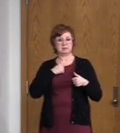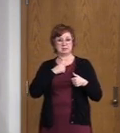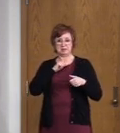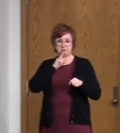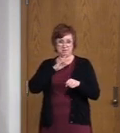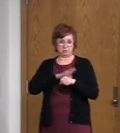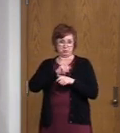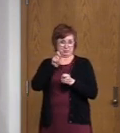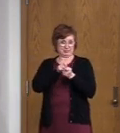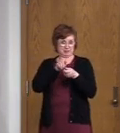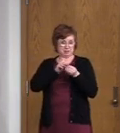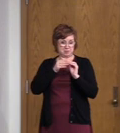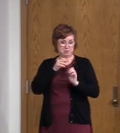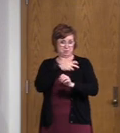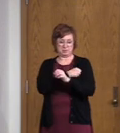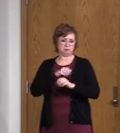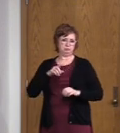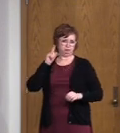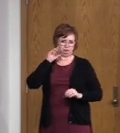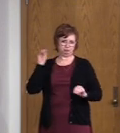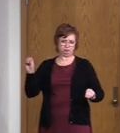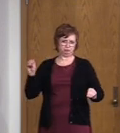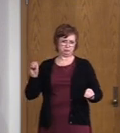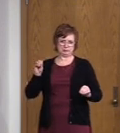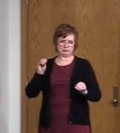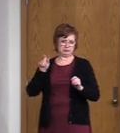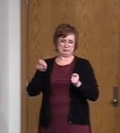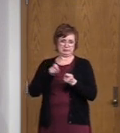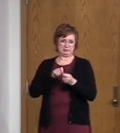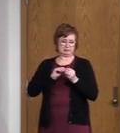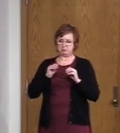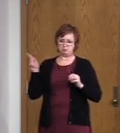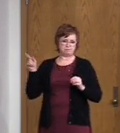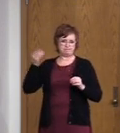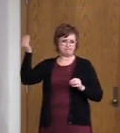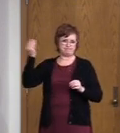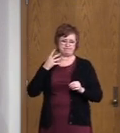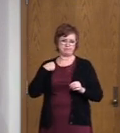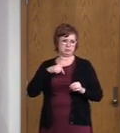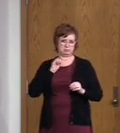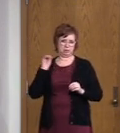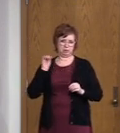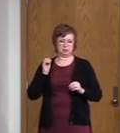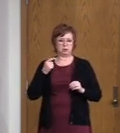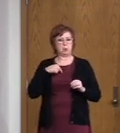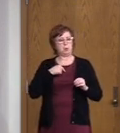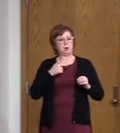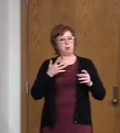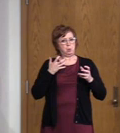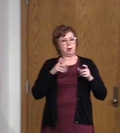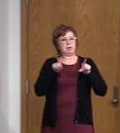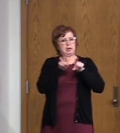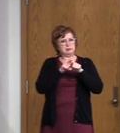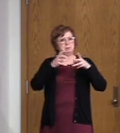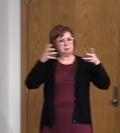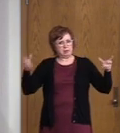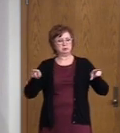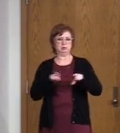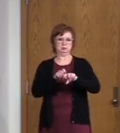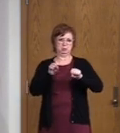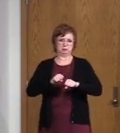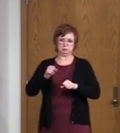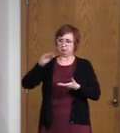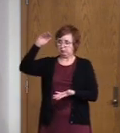planning perspective, and what you'll see in the plan is a plan that predicts us getting as much vaccine as we can, as quickly as we can, and